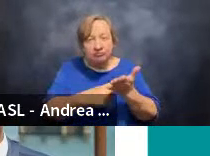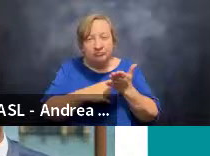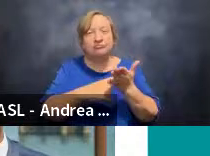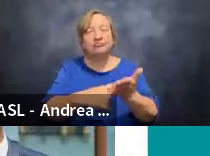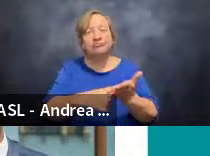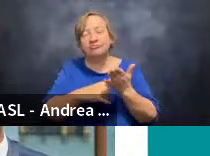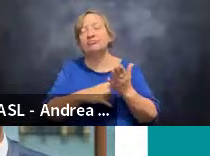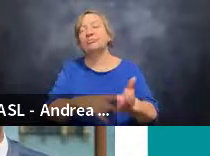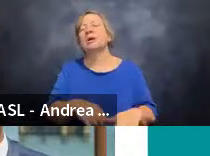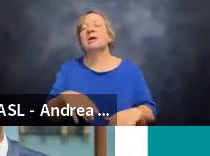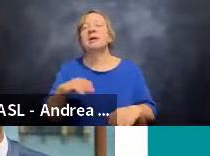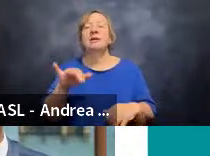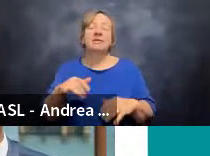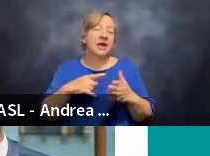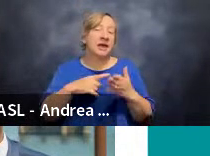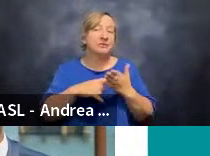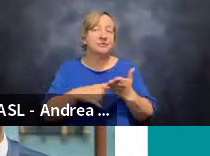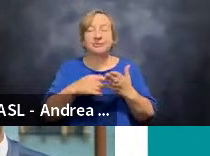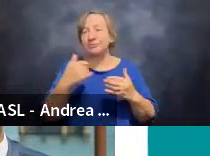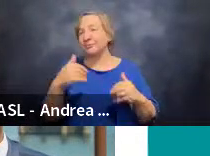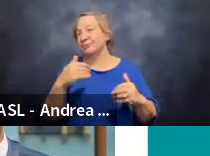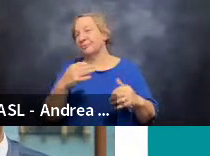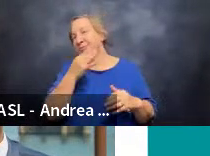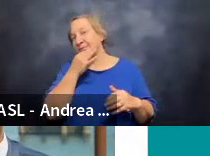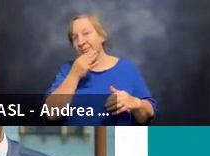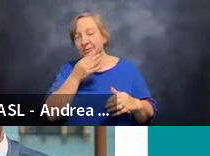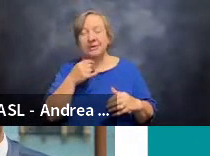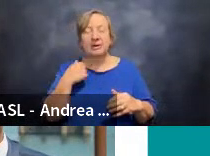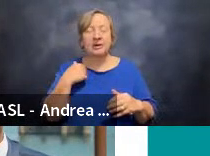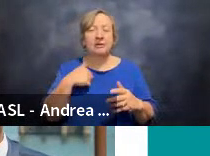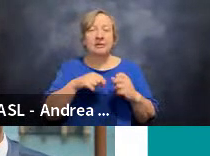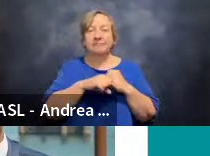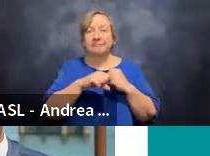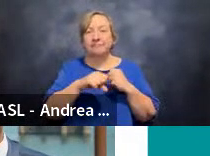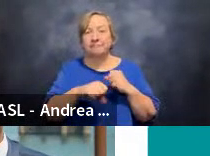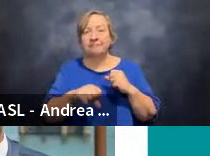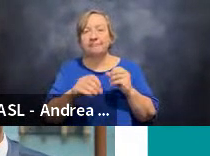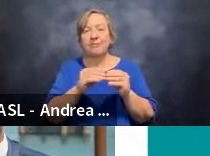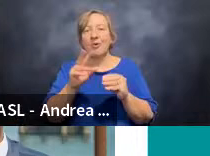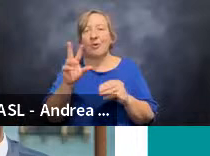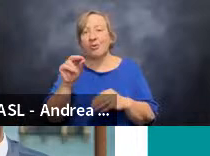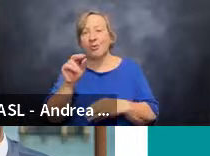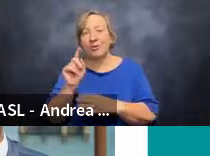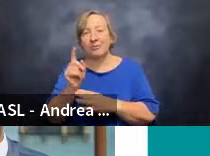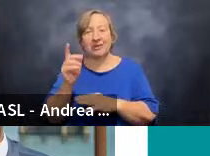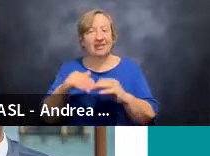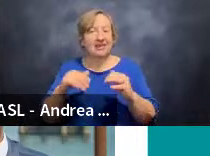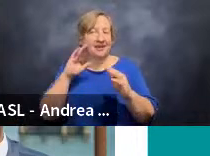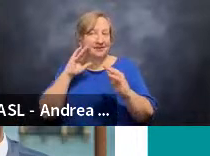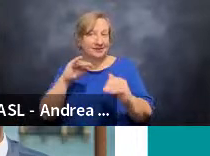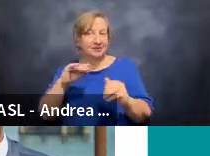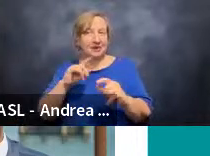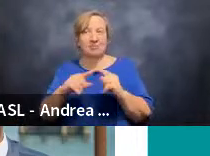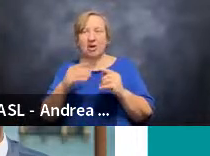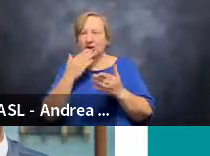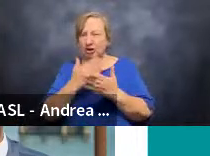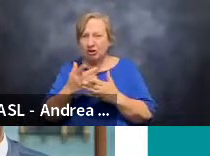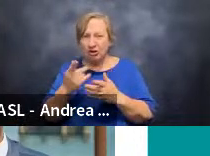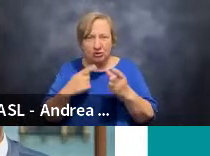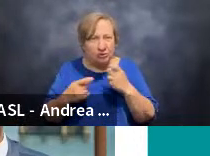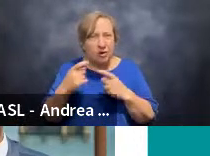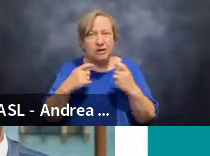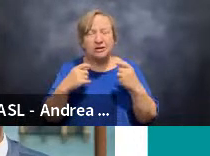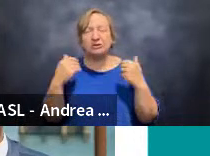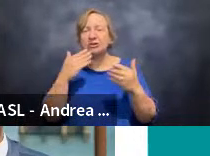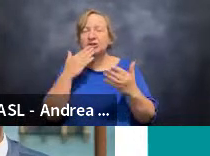The conversation got so good, we probably went 30 minutes longer than anticipated, but very good questions and a lot